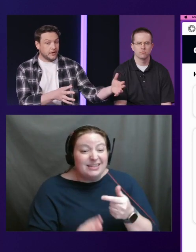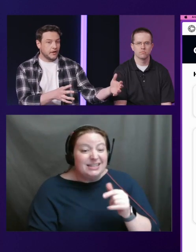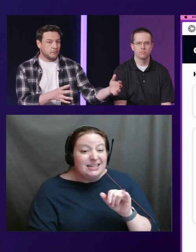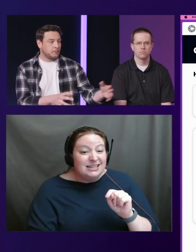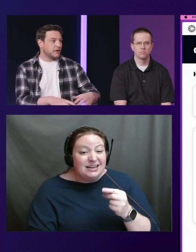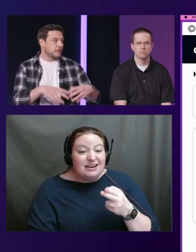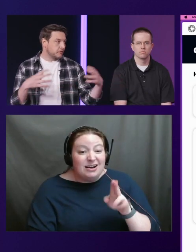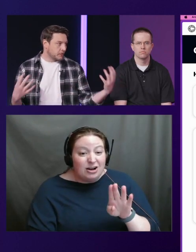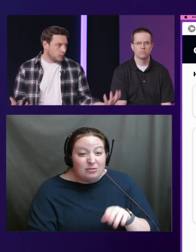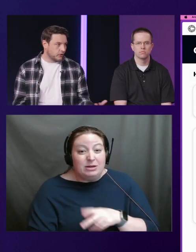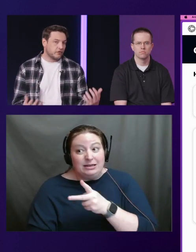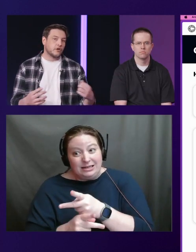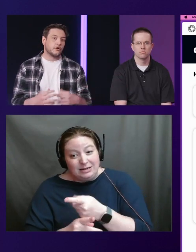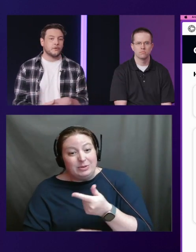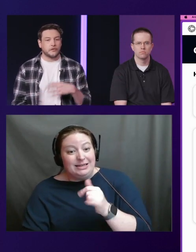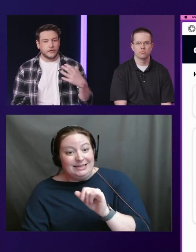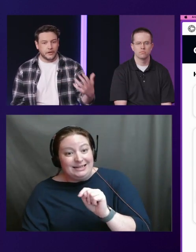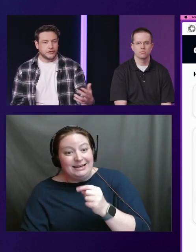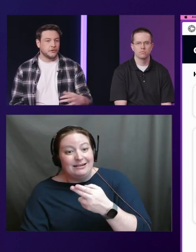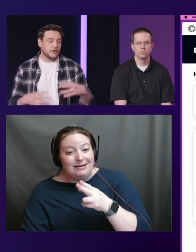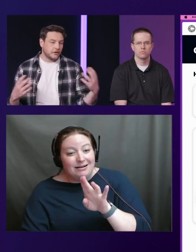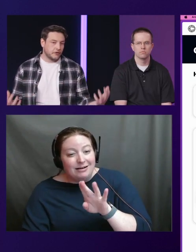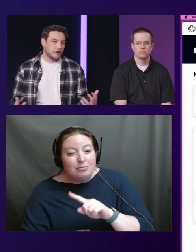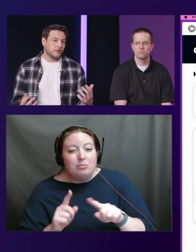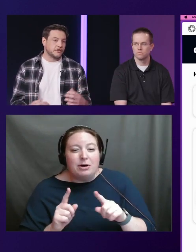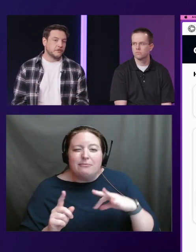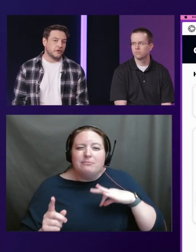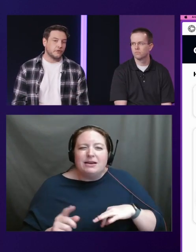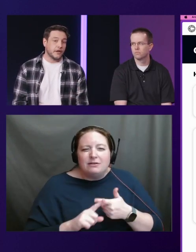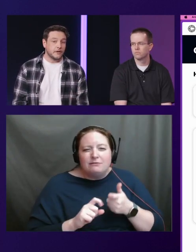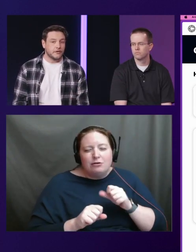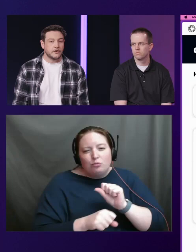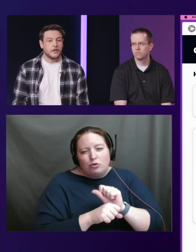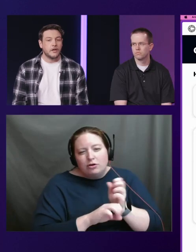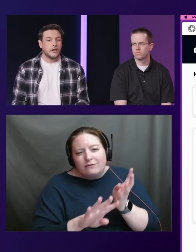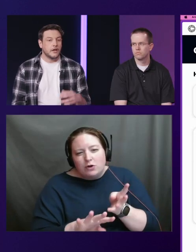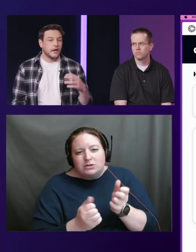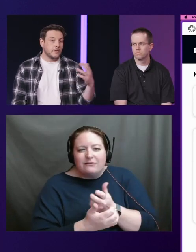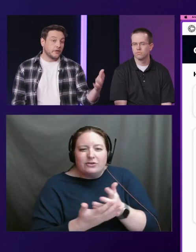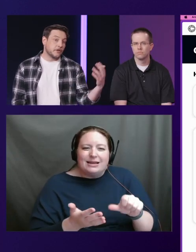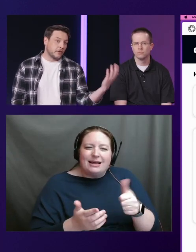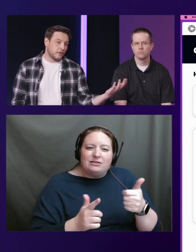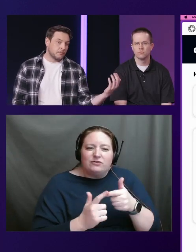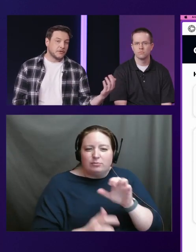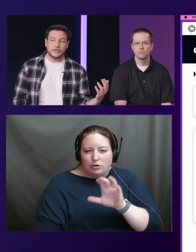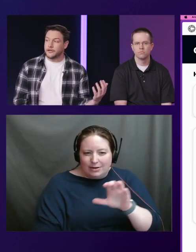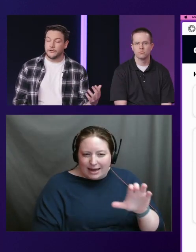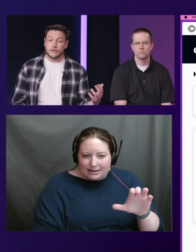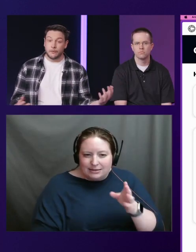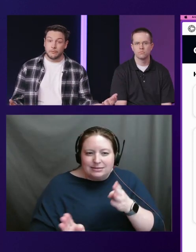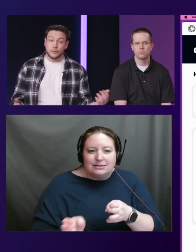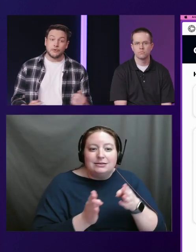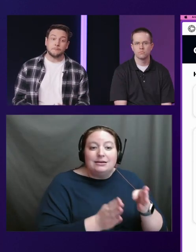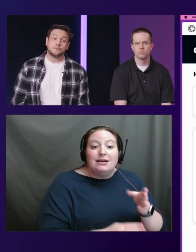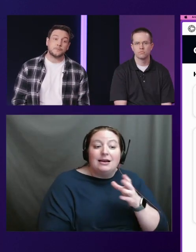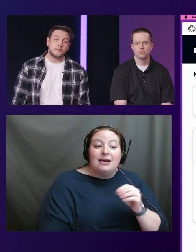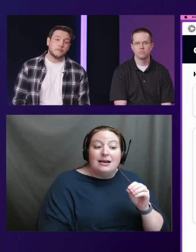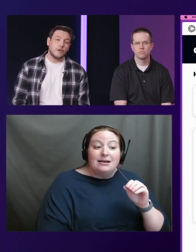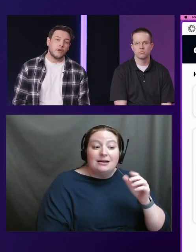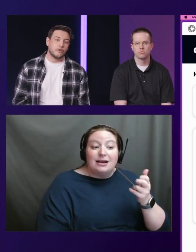your code in GitHub, but benefit from the workflows and issues and all the other integrations in Code Catalyst. And lastly, as Harry's mentioned, you can start with a